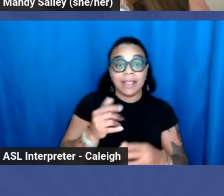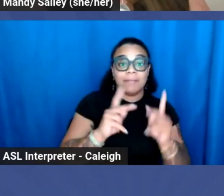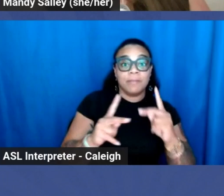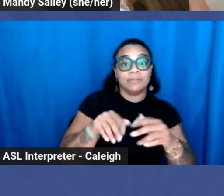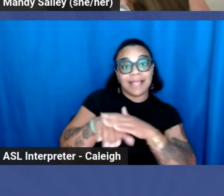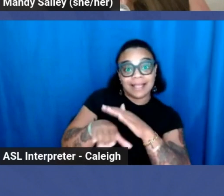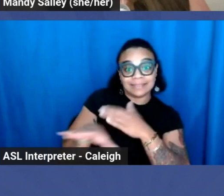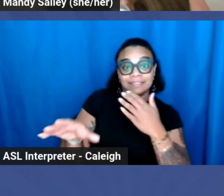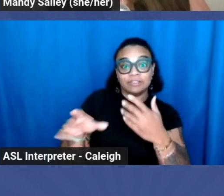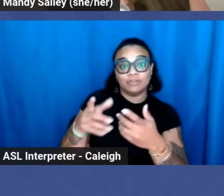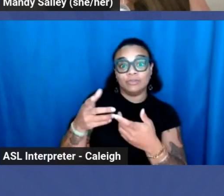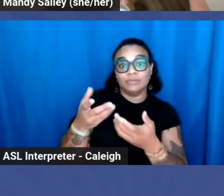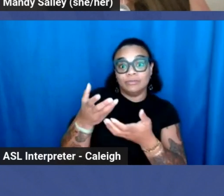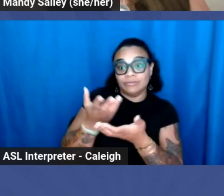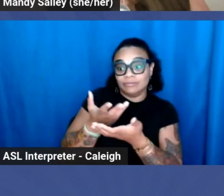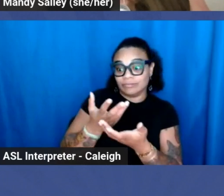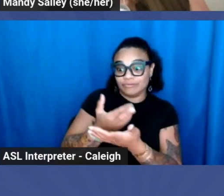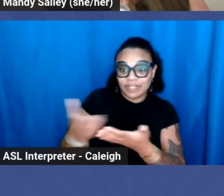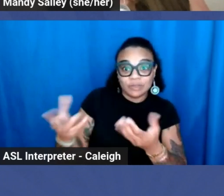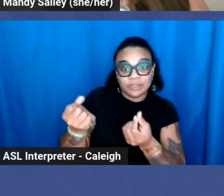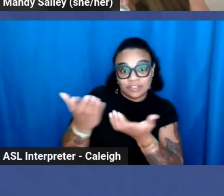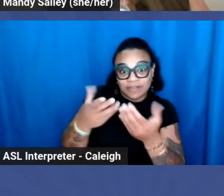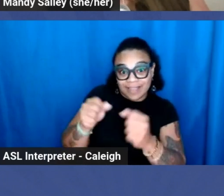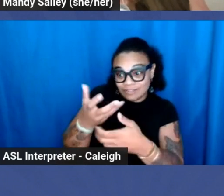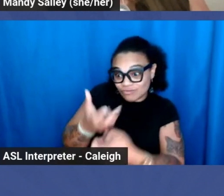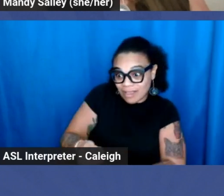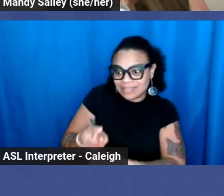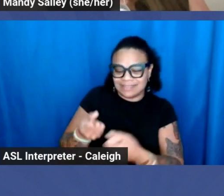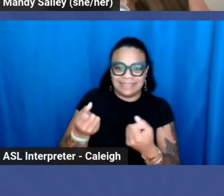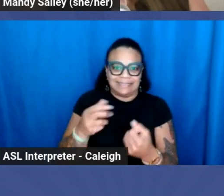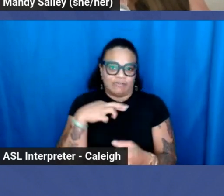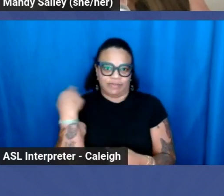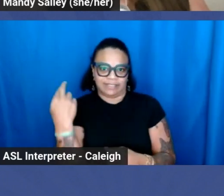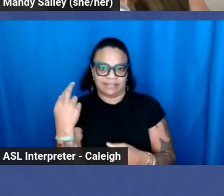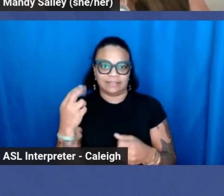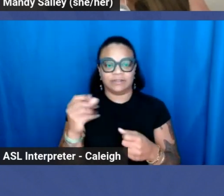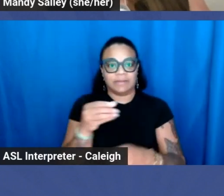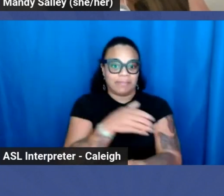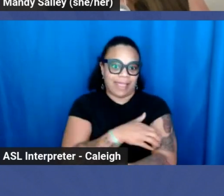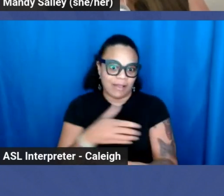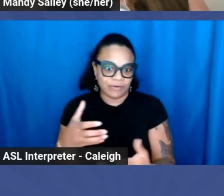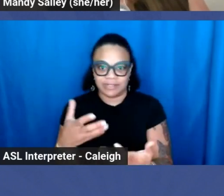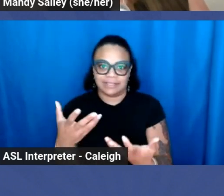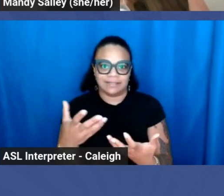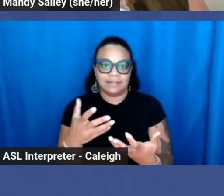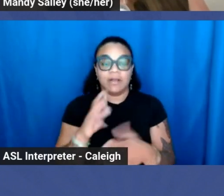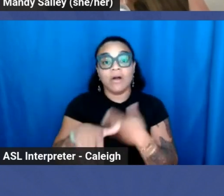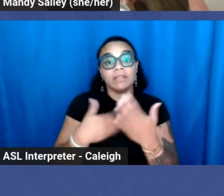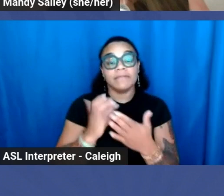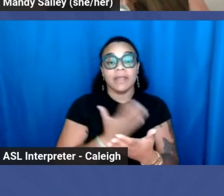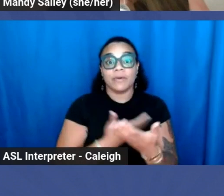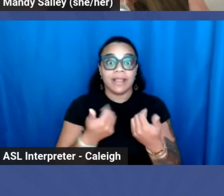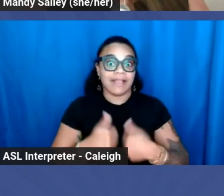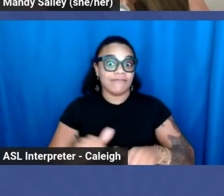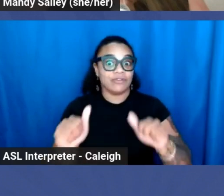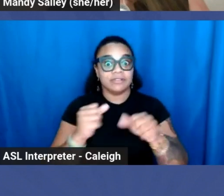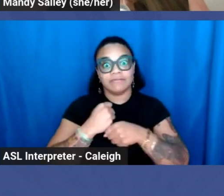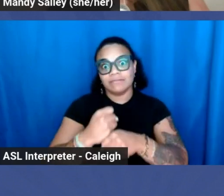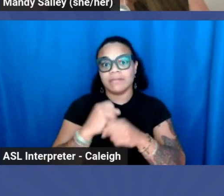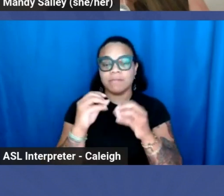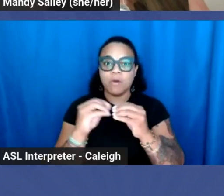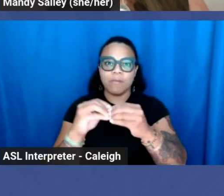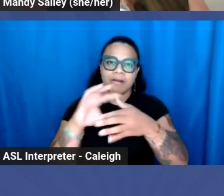here. So the power of content, as Marta mentioned, like all of our efforts of creating more and more content